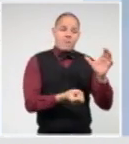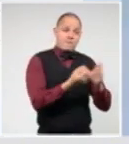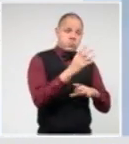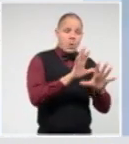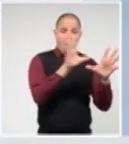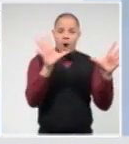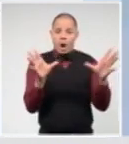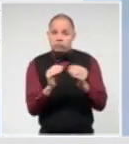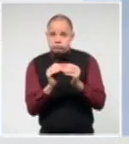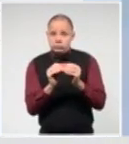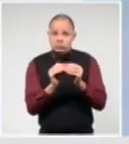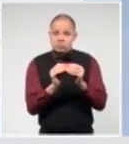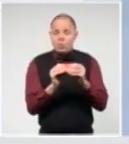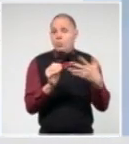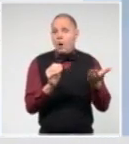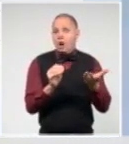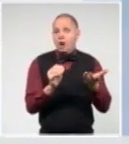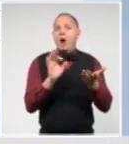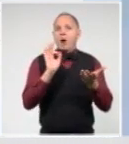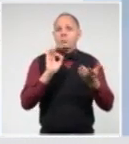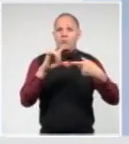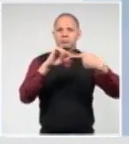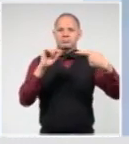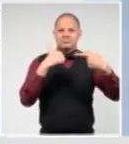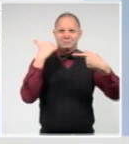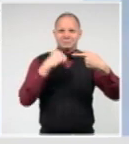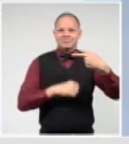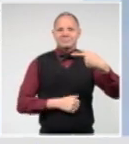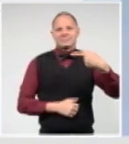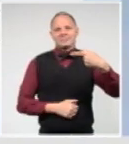14,847,457 people to have been diagnosed with the virus.